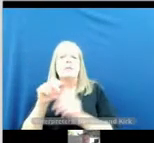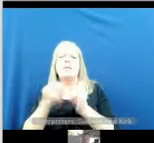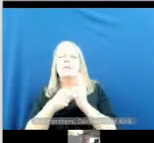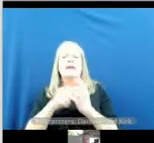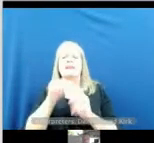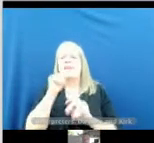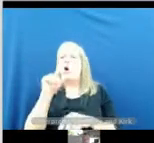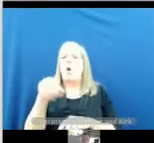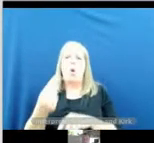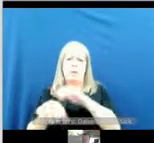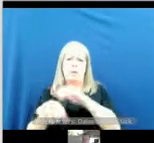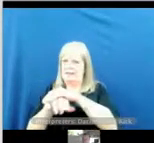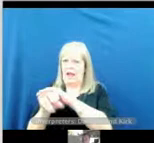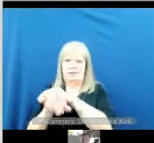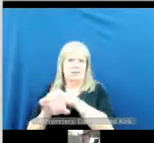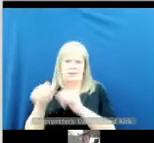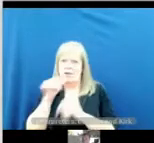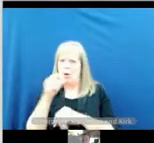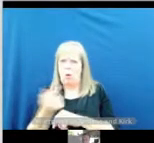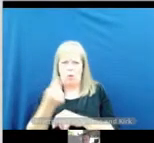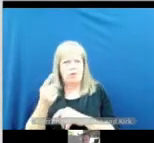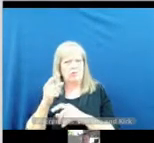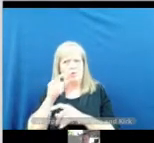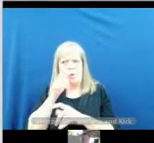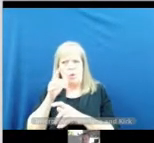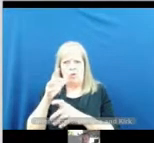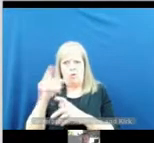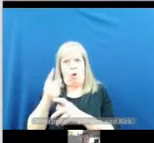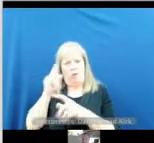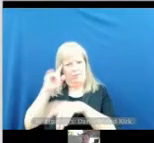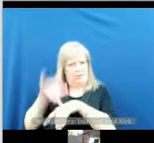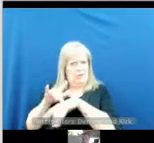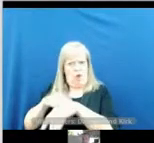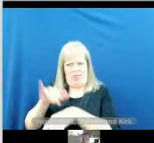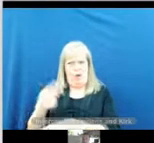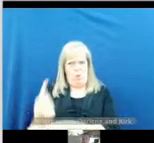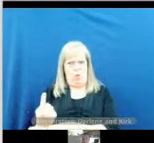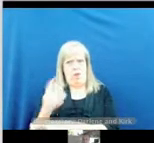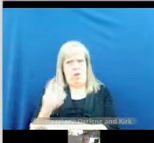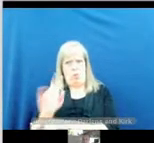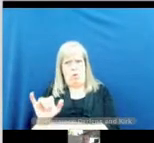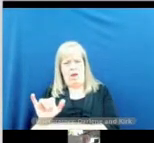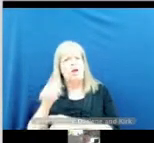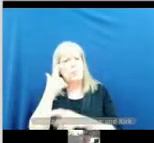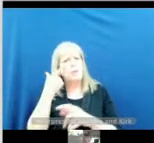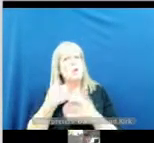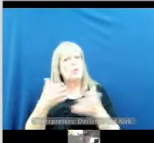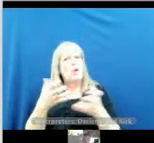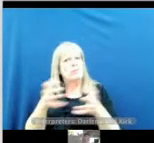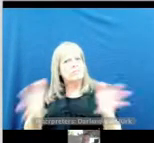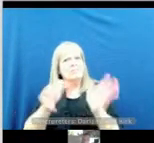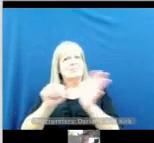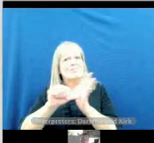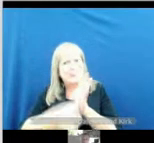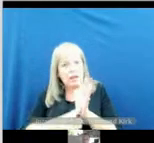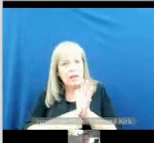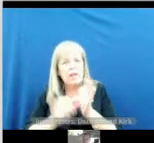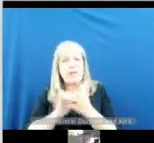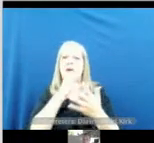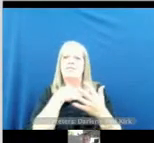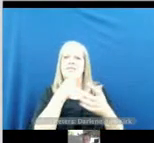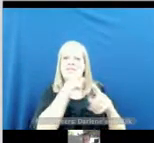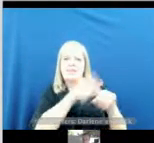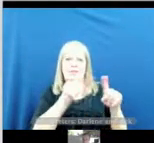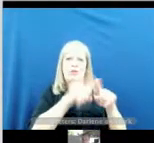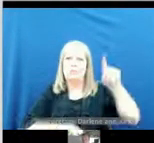tactile. We want to try and stay away from that also, because we want to continue to emphasize the broad spectrum of individuals